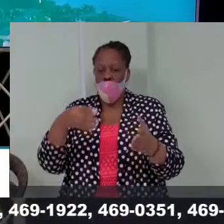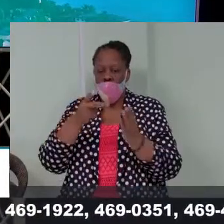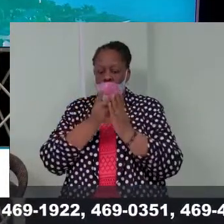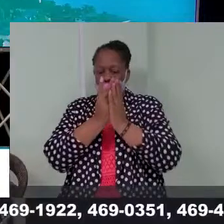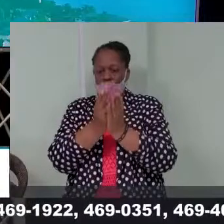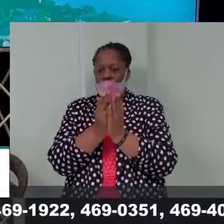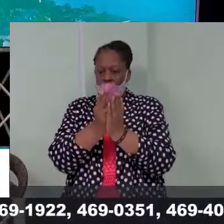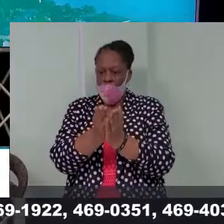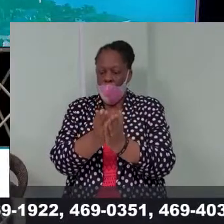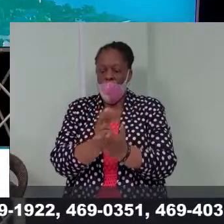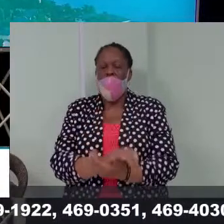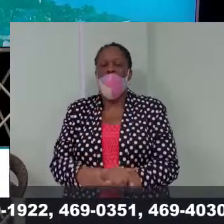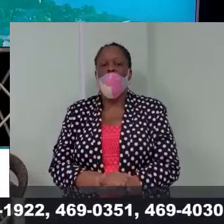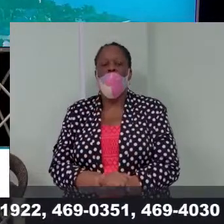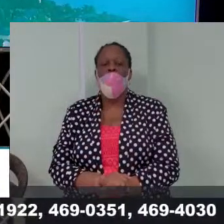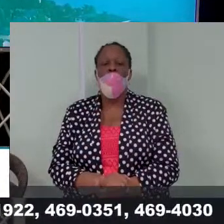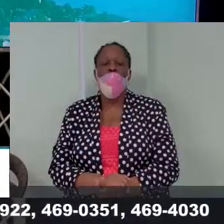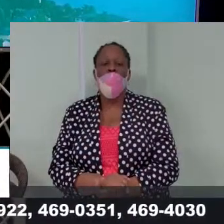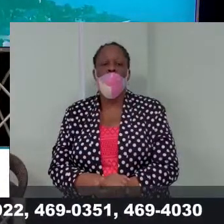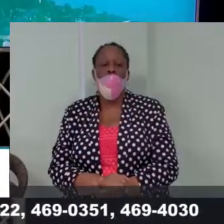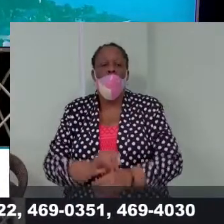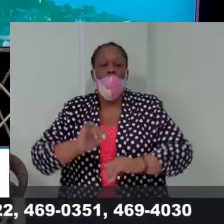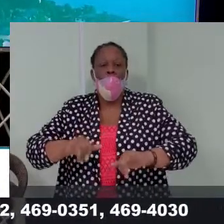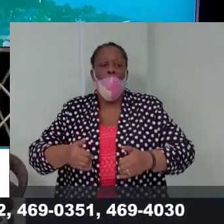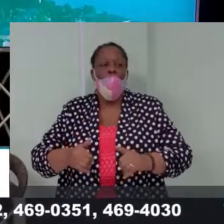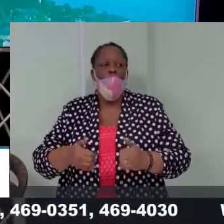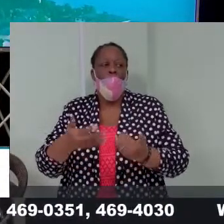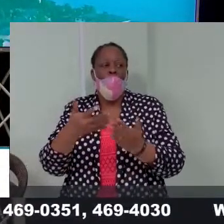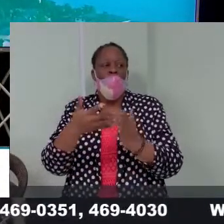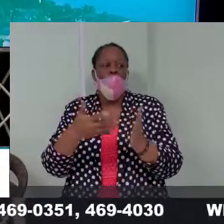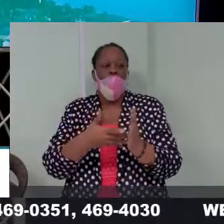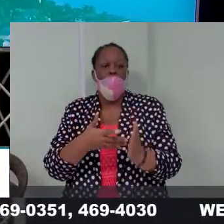ship's crew members?